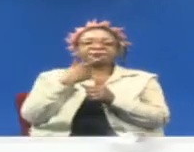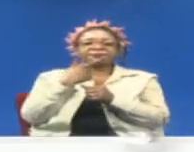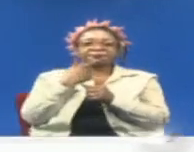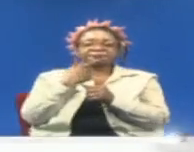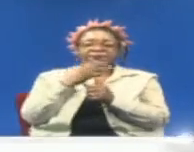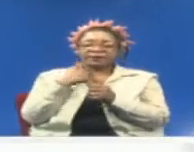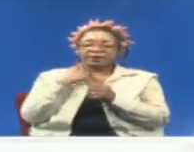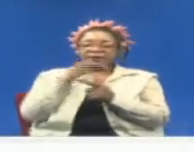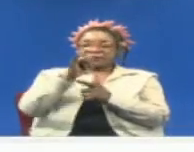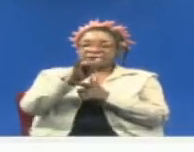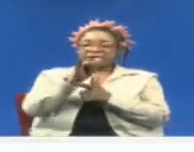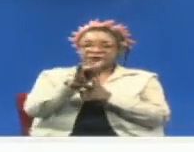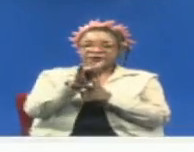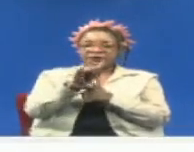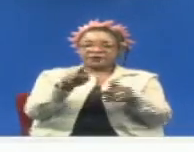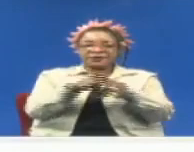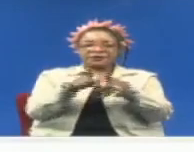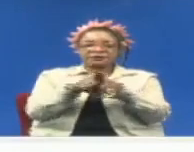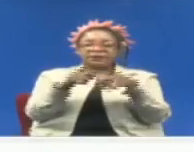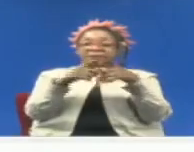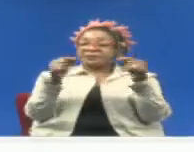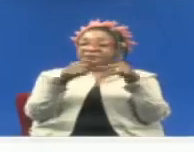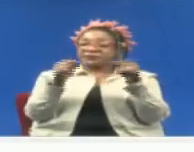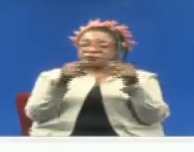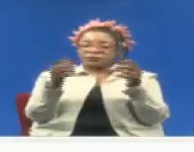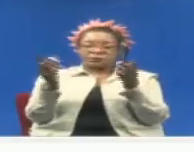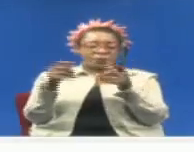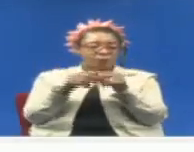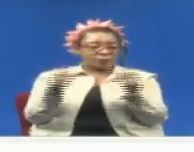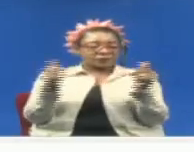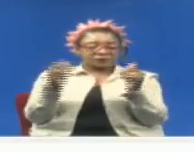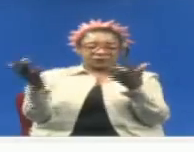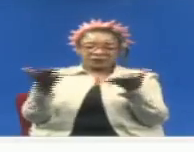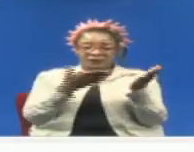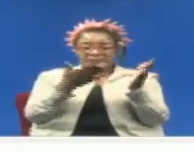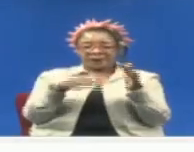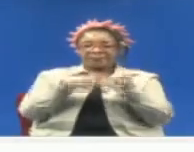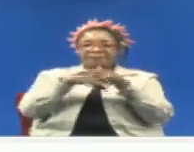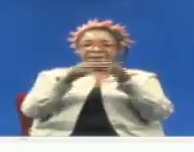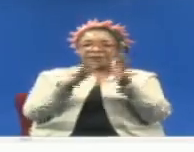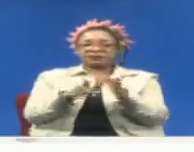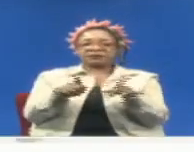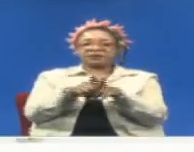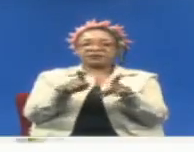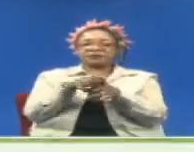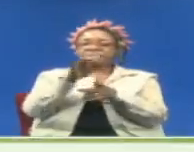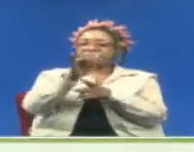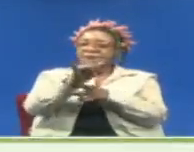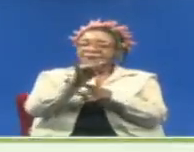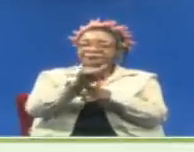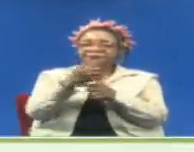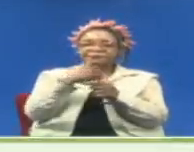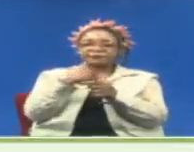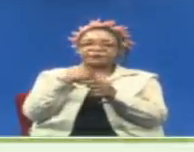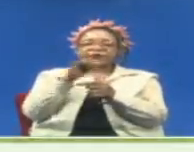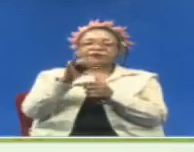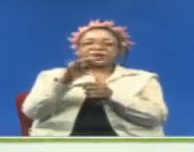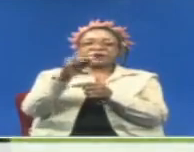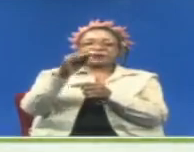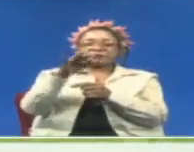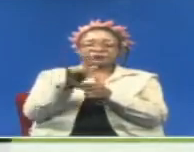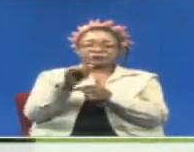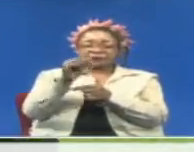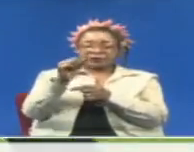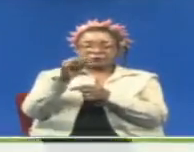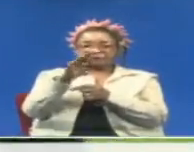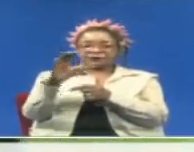down the gauntlet, and the message was well received by his players as two glorious goals dimmed the hopes of their arch rivals AFC